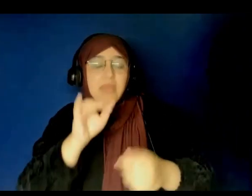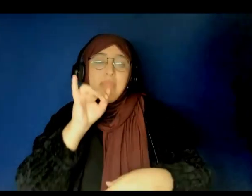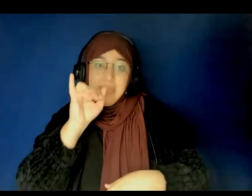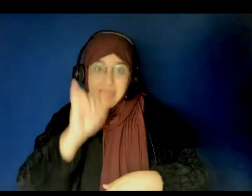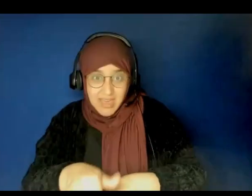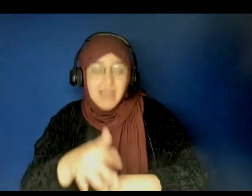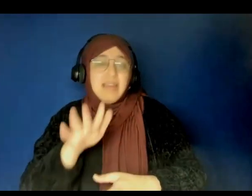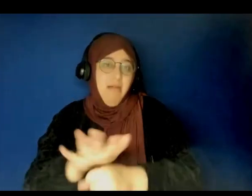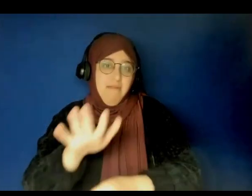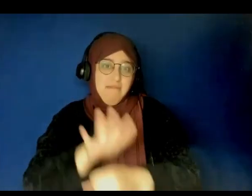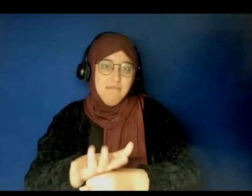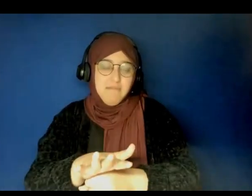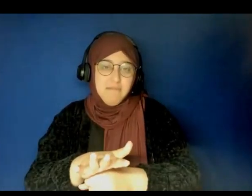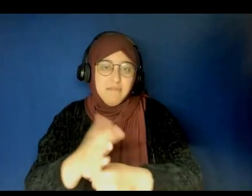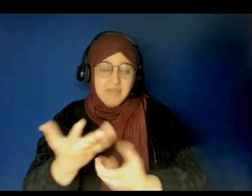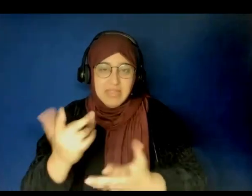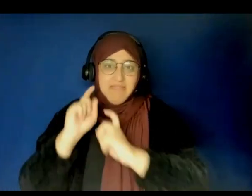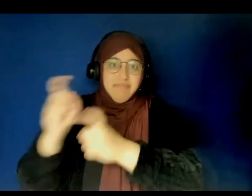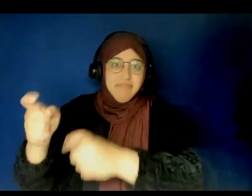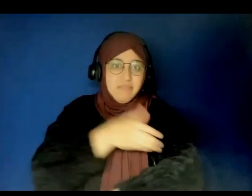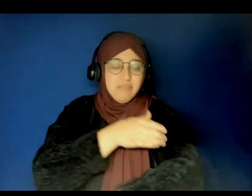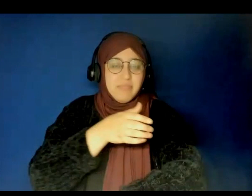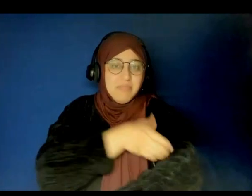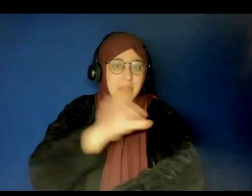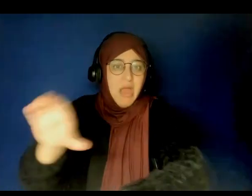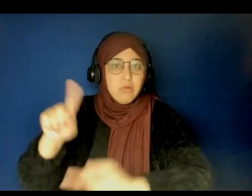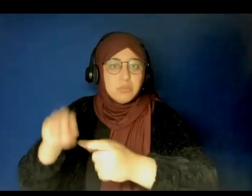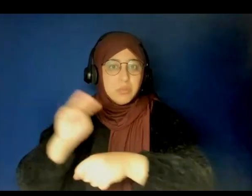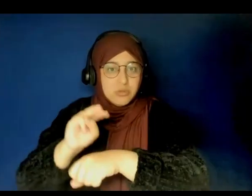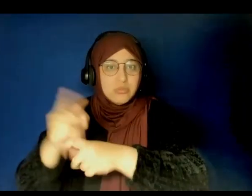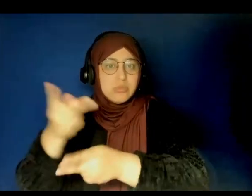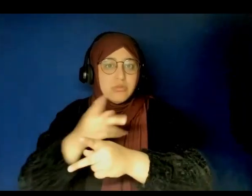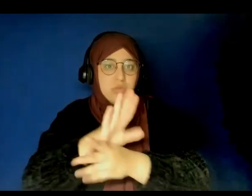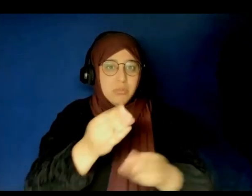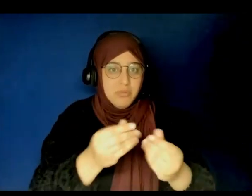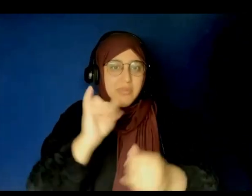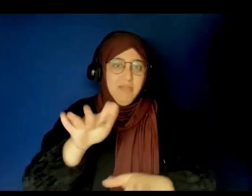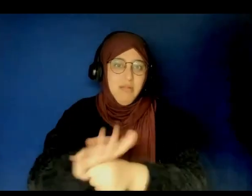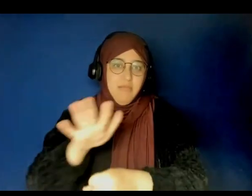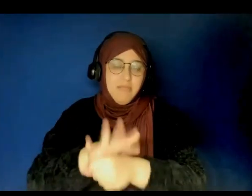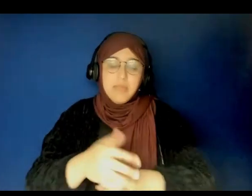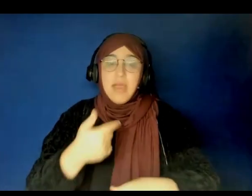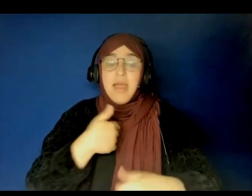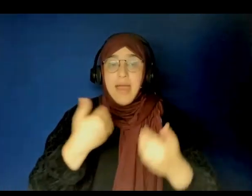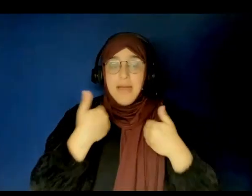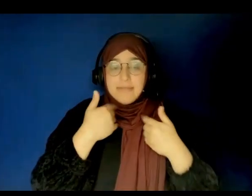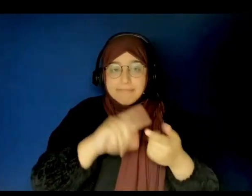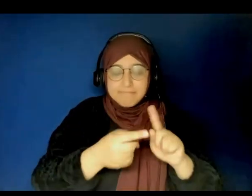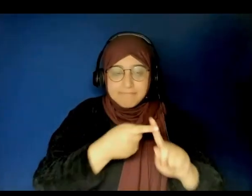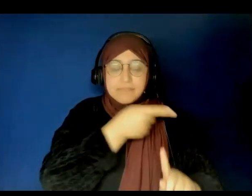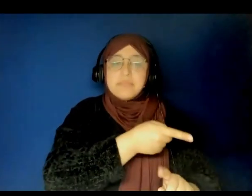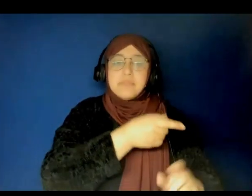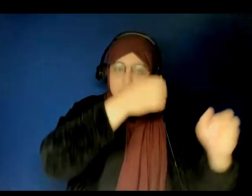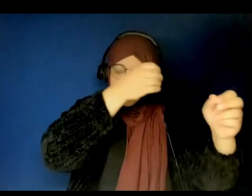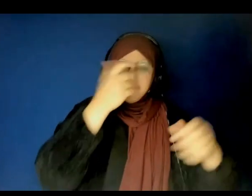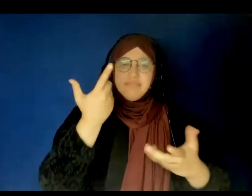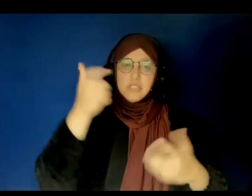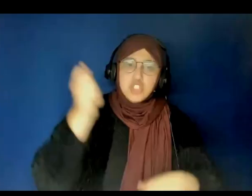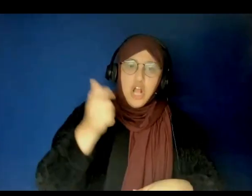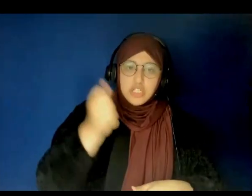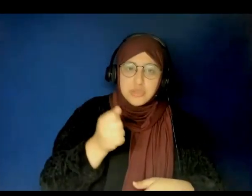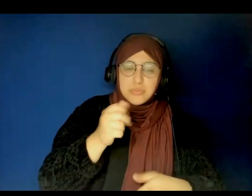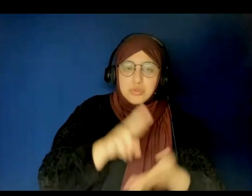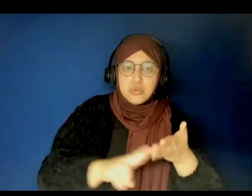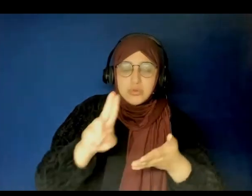where we had a student that was he was a scholarship student from another country, did not have